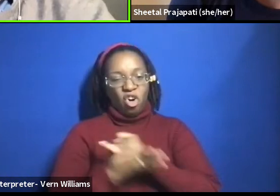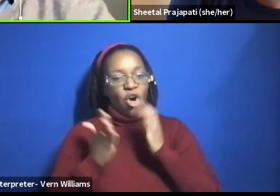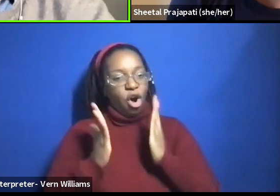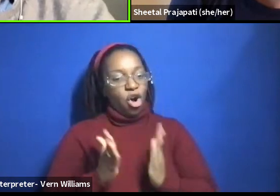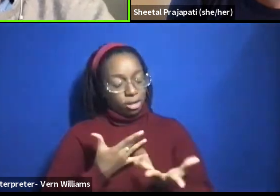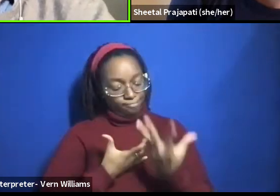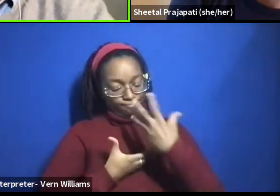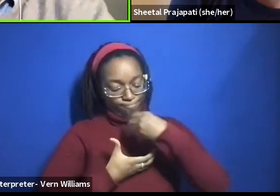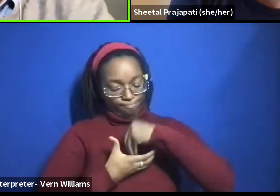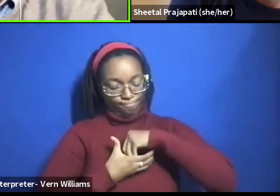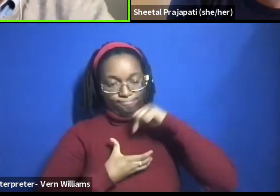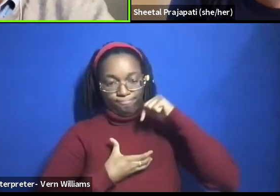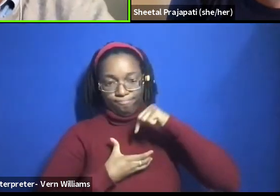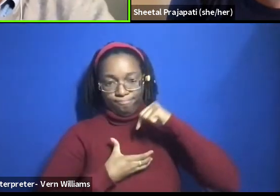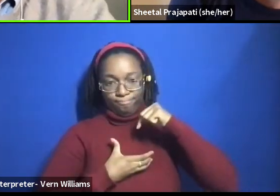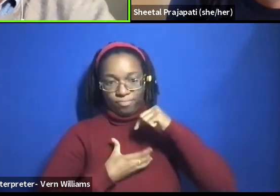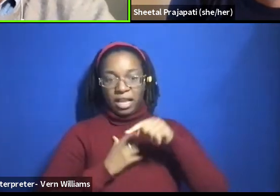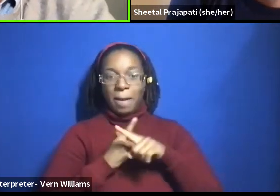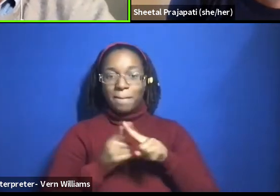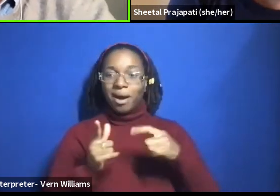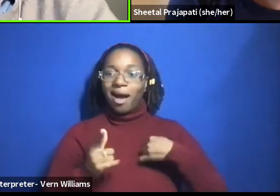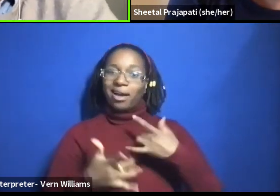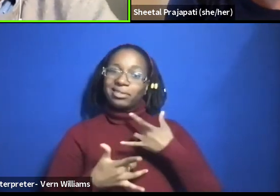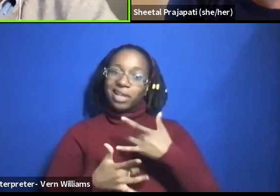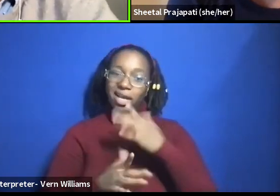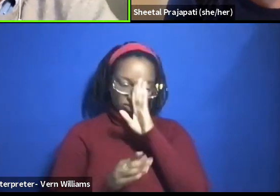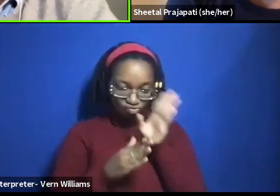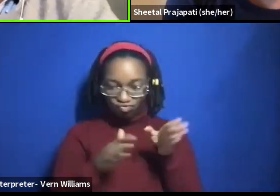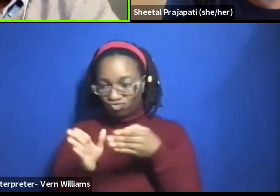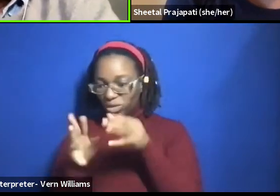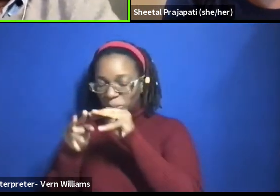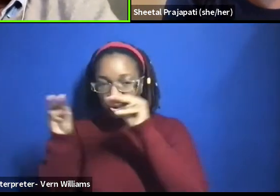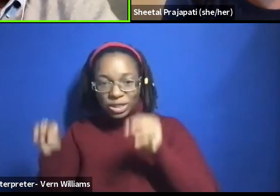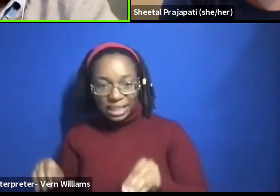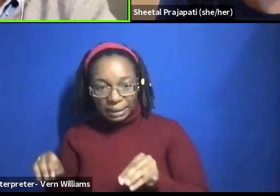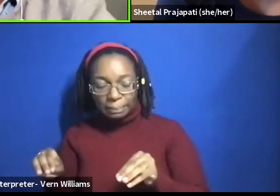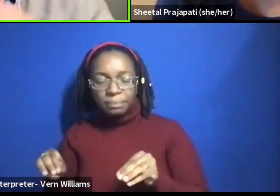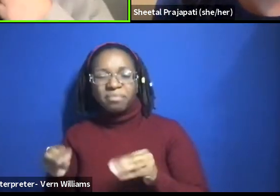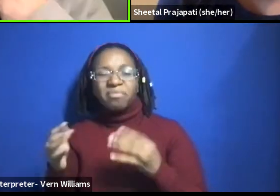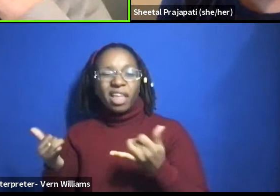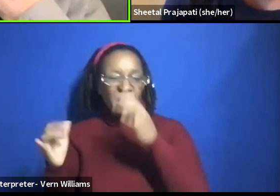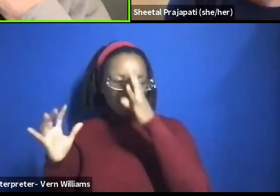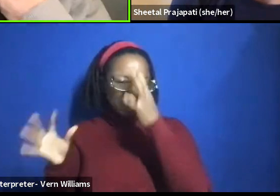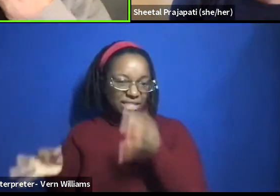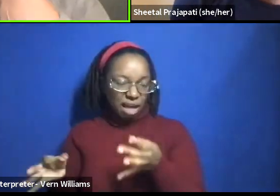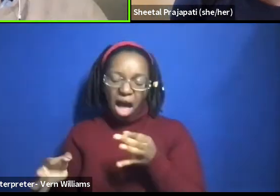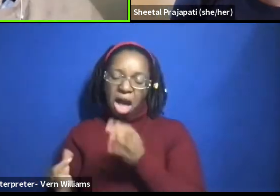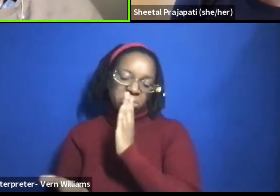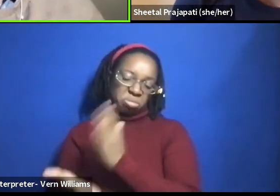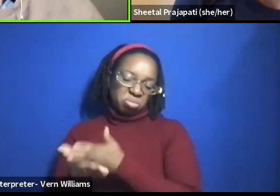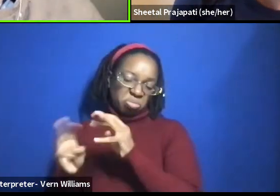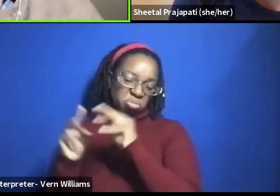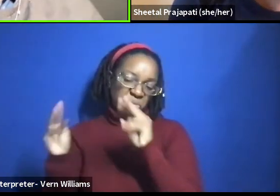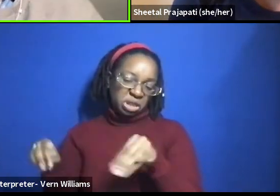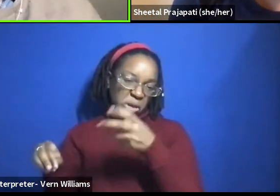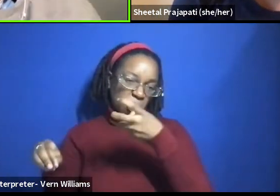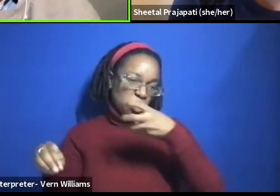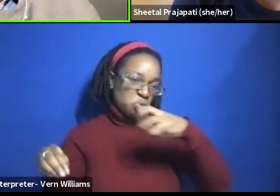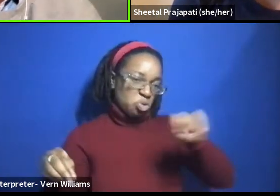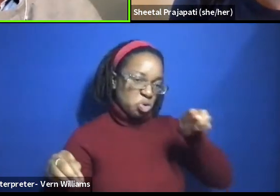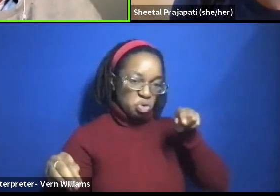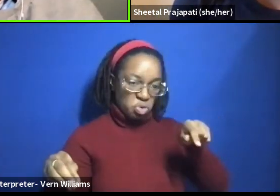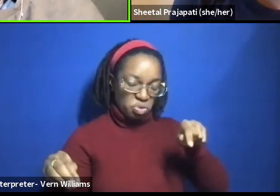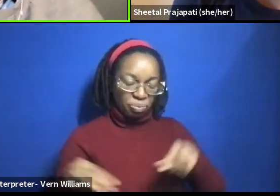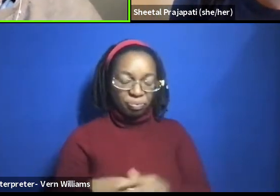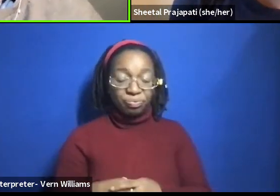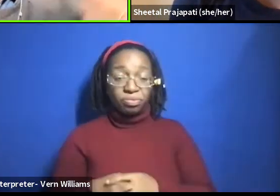just happened to be an artist who worked in a museum. And now I'm just an artist who stopped working in a museum. And as part of that